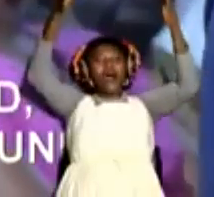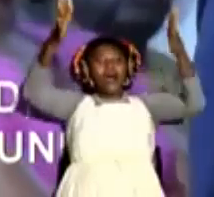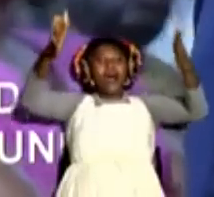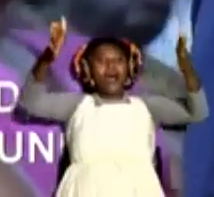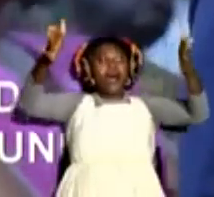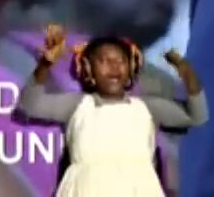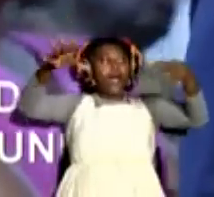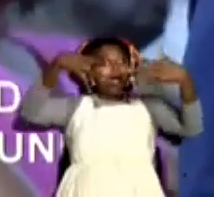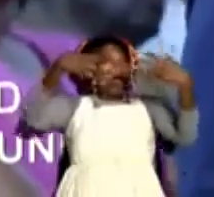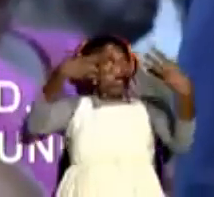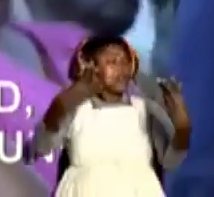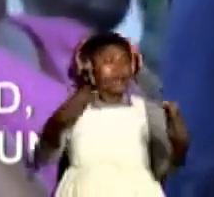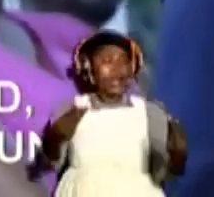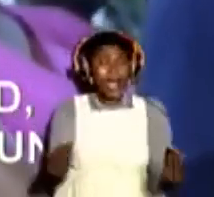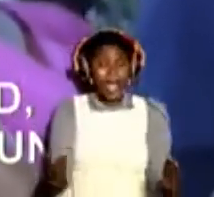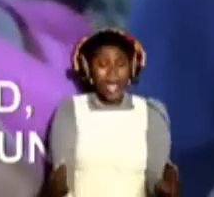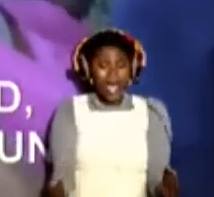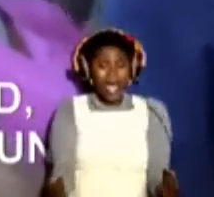Amen.